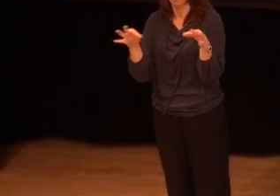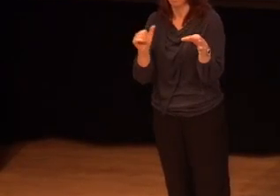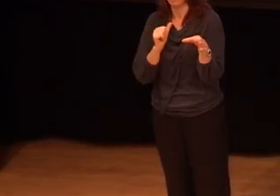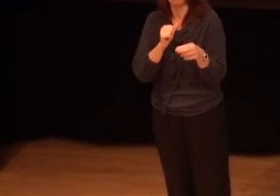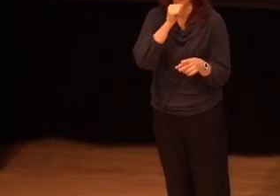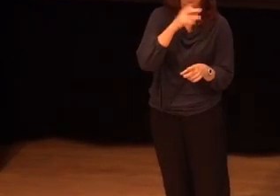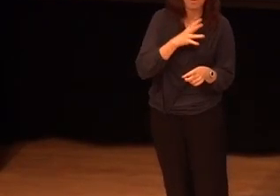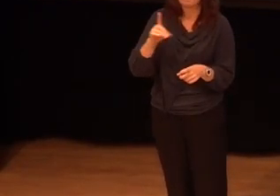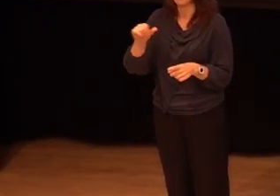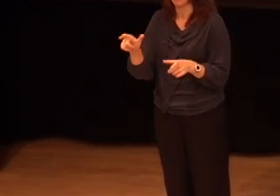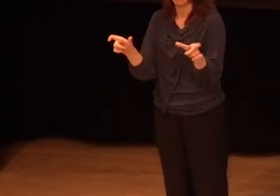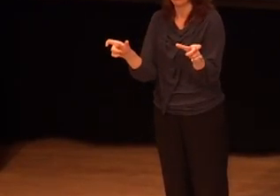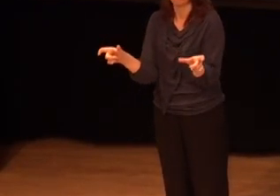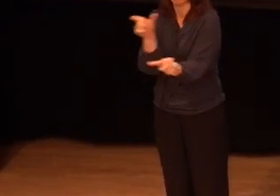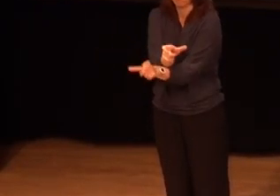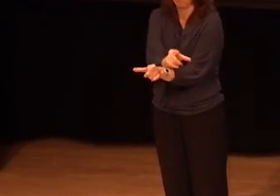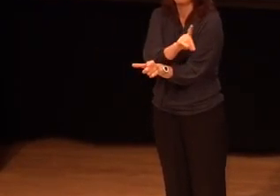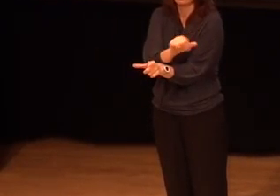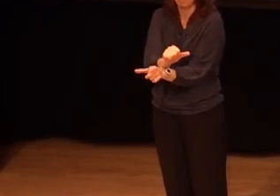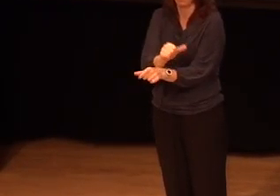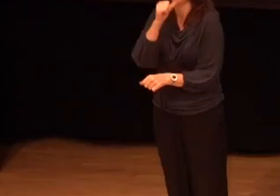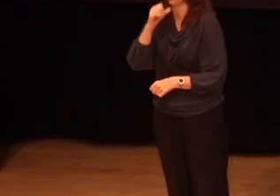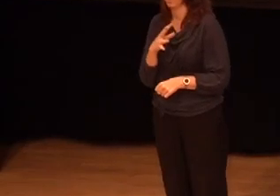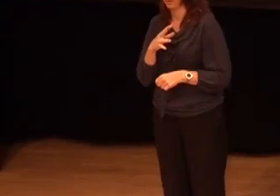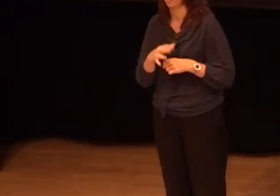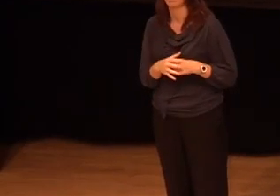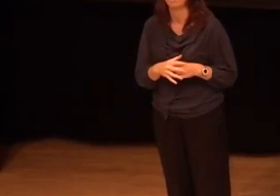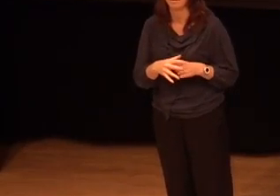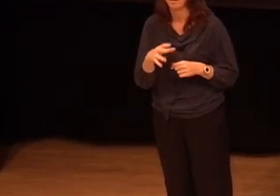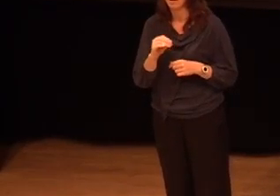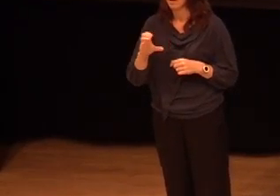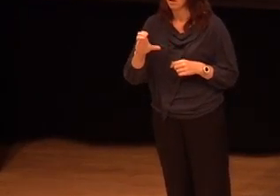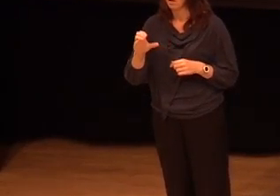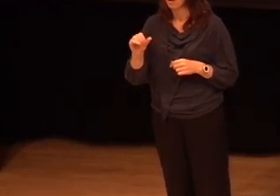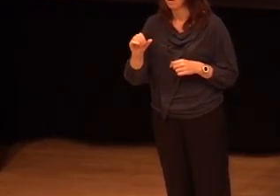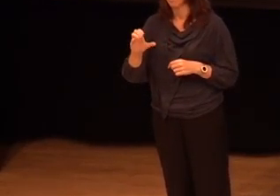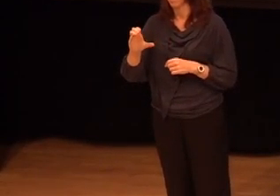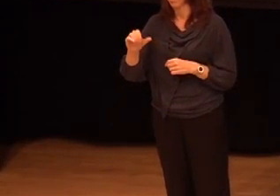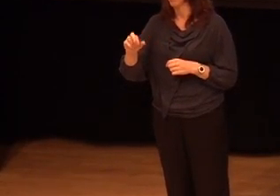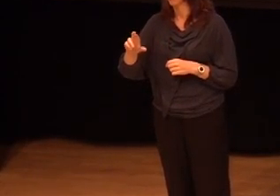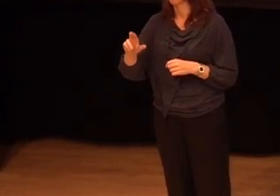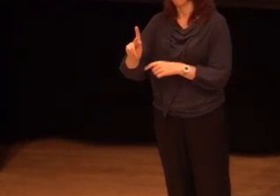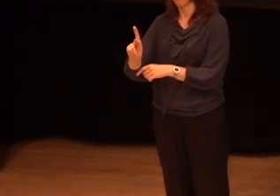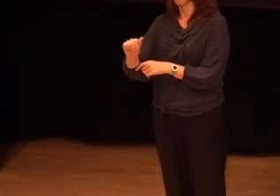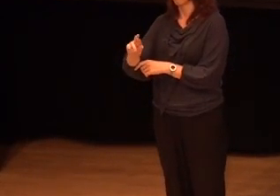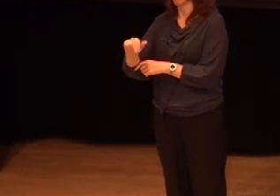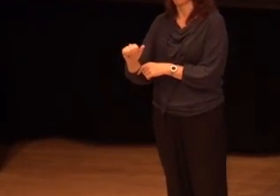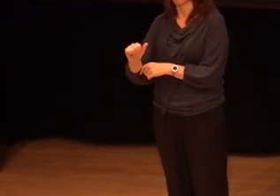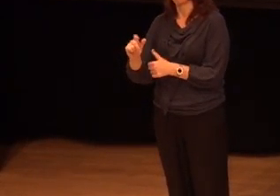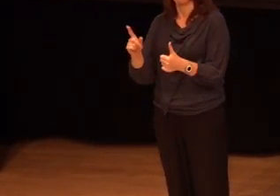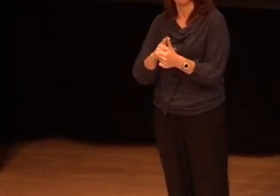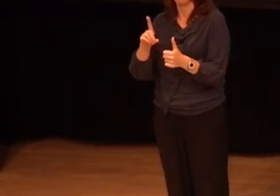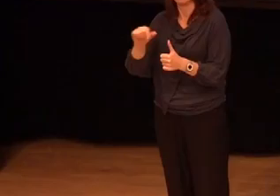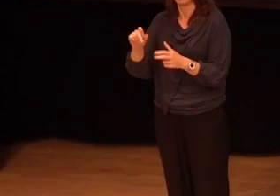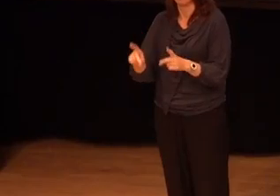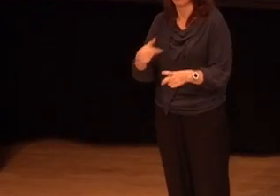describe myself, has been a process. And Carr, I think, was one of the first disabled people I met. She worked